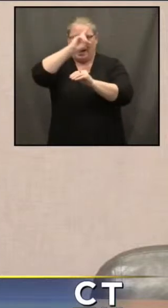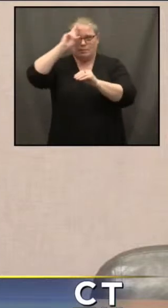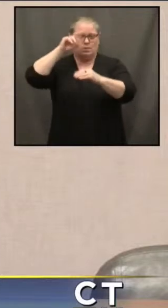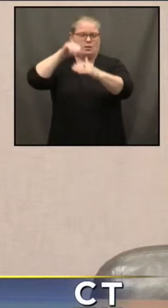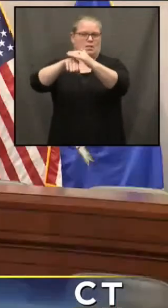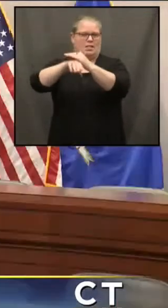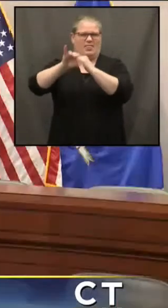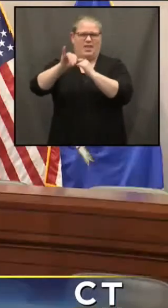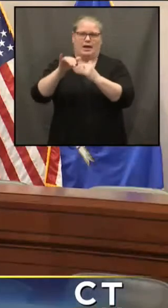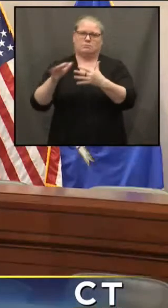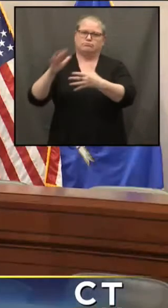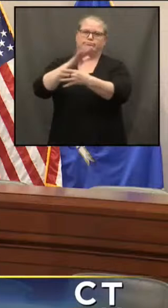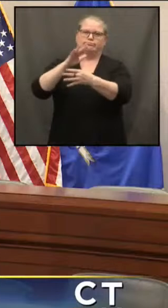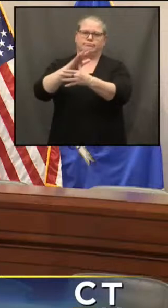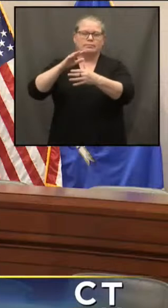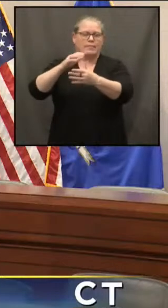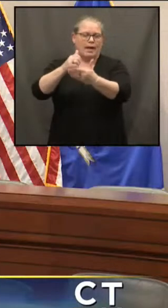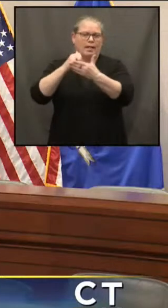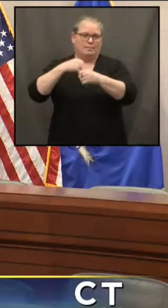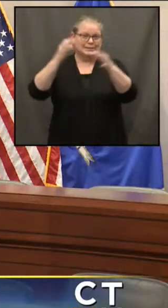Thank you.